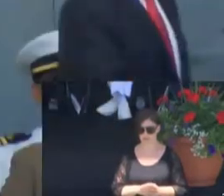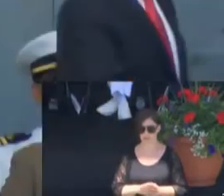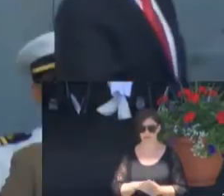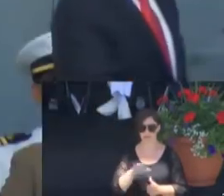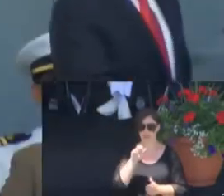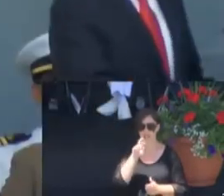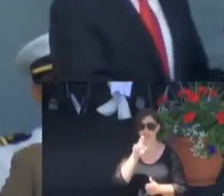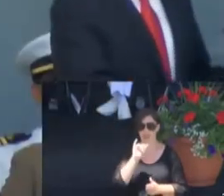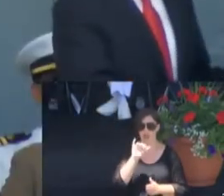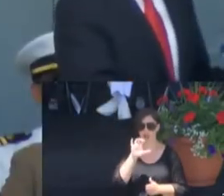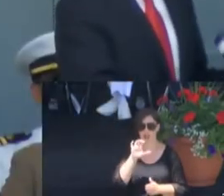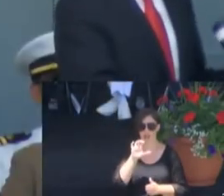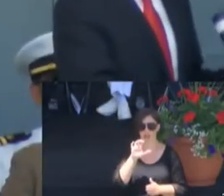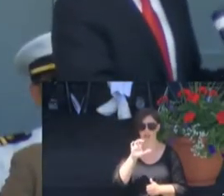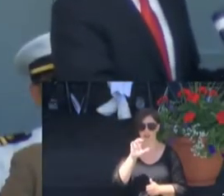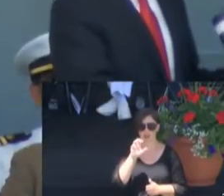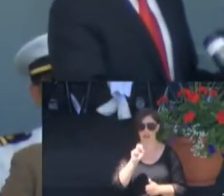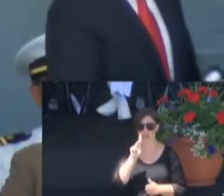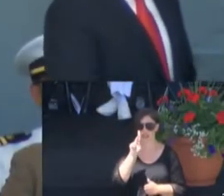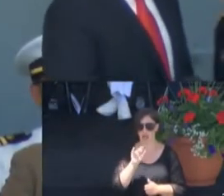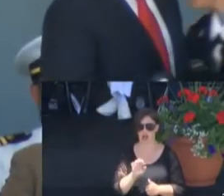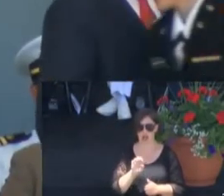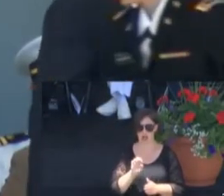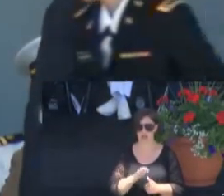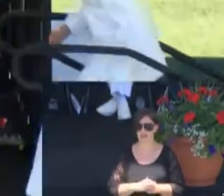Eric Sky Aldridge.